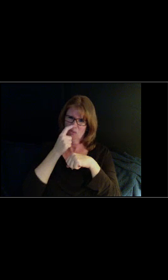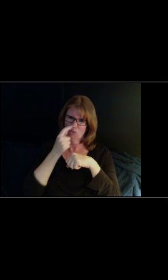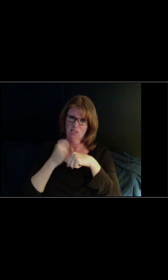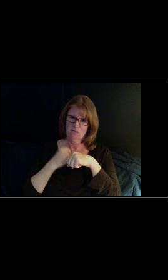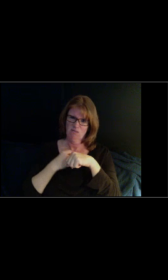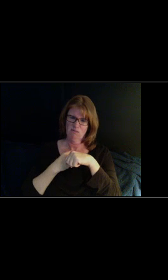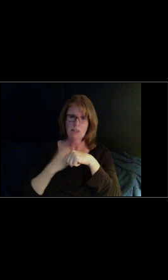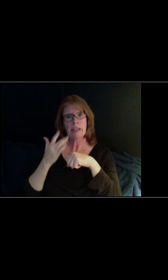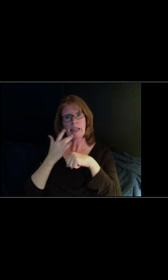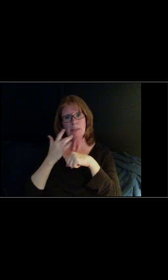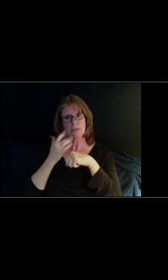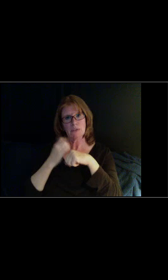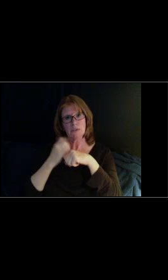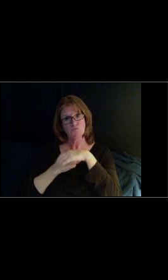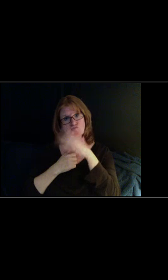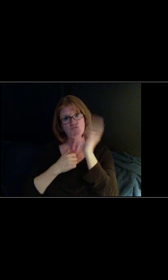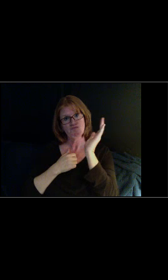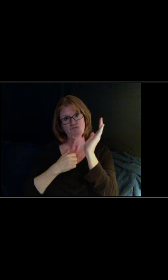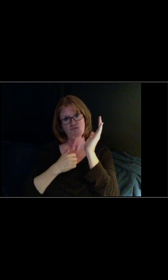your presentation?